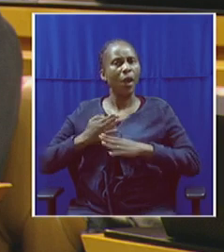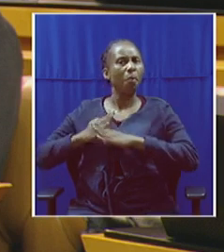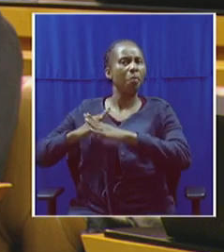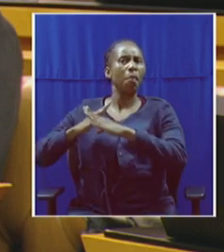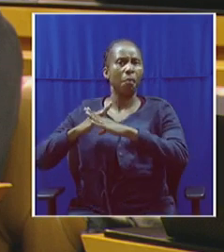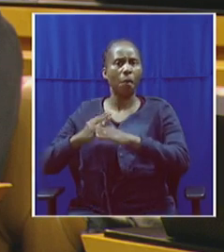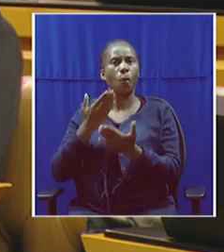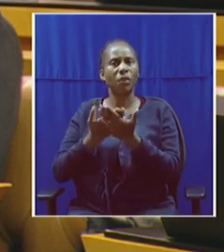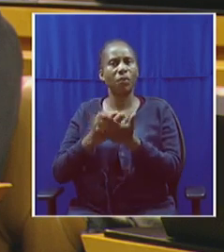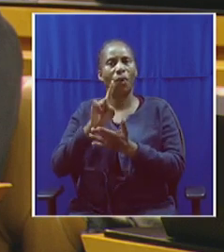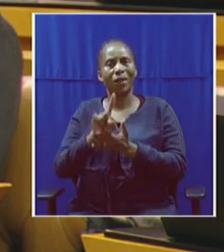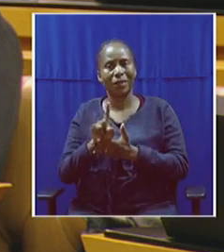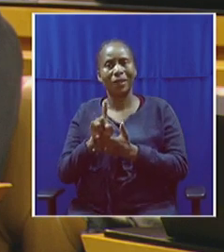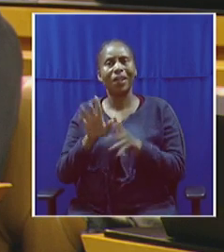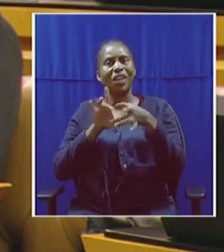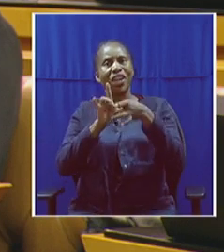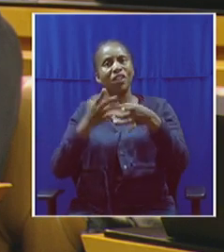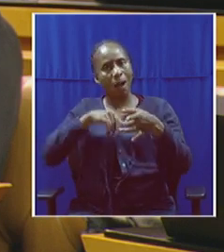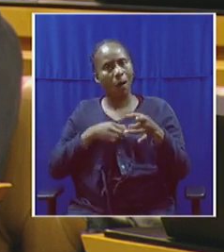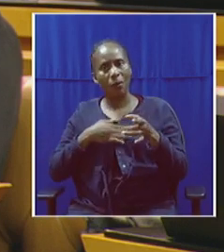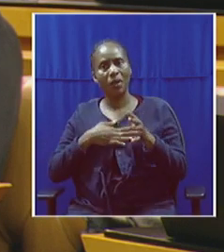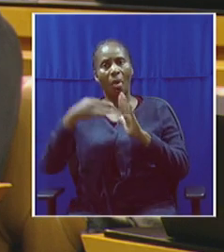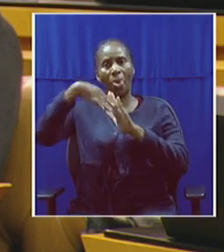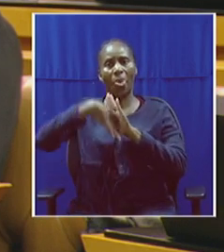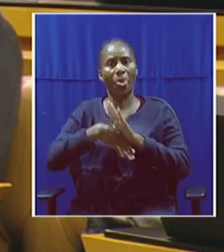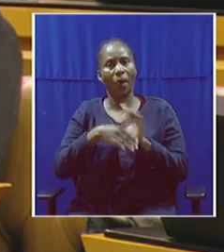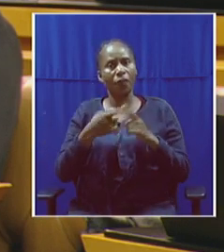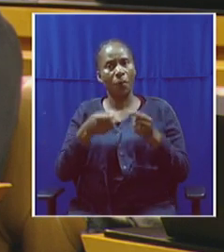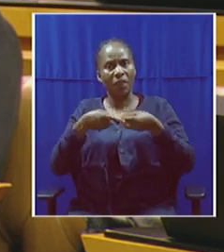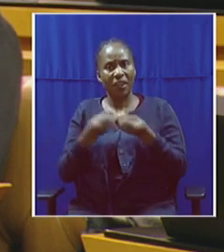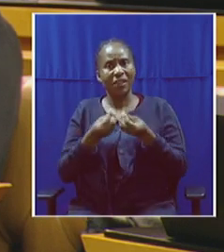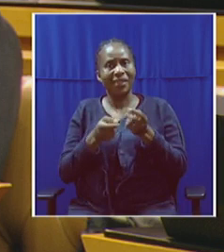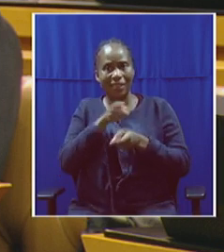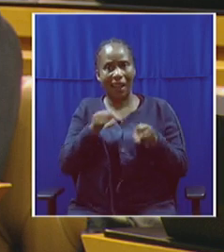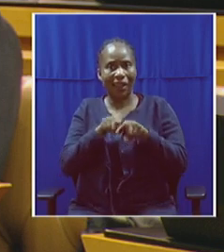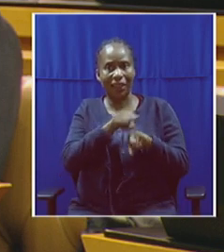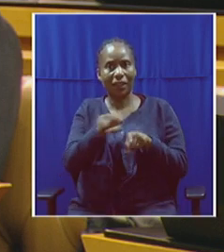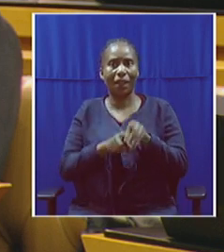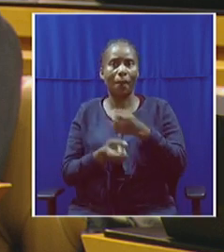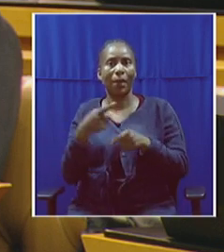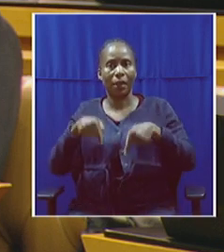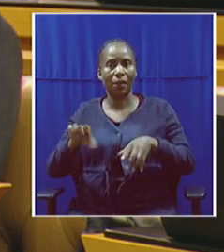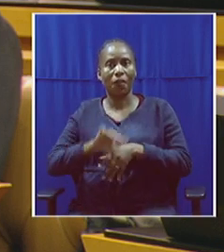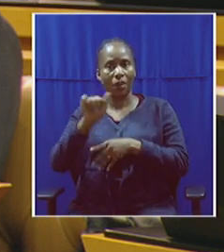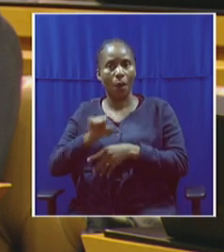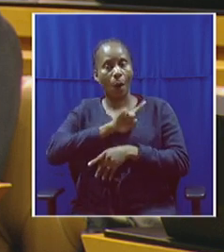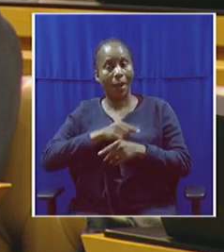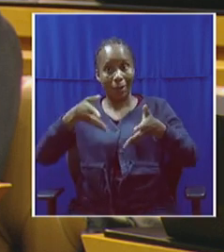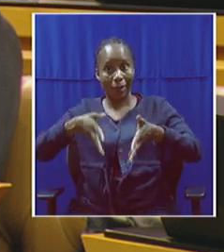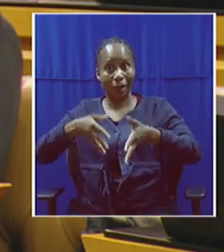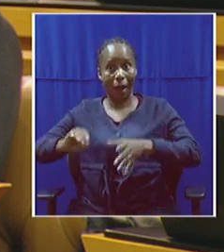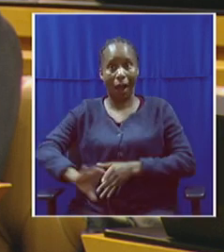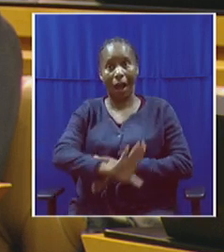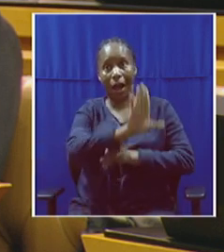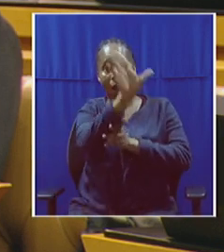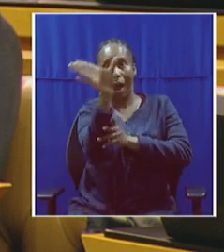relation being derailed by incidents because in the continent uh there